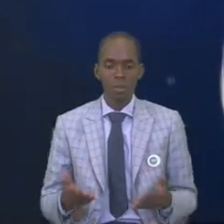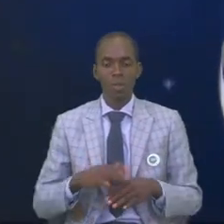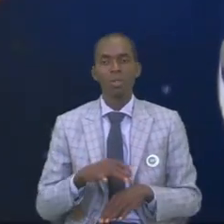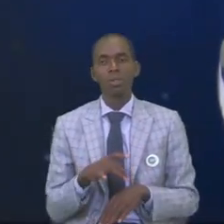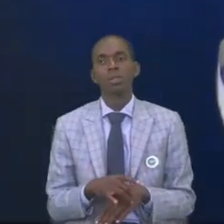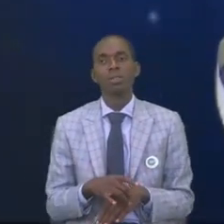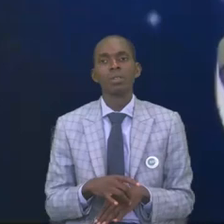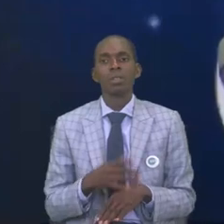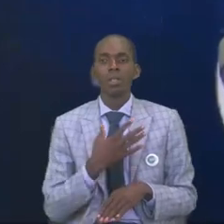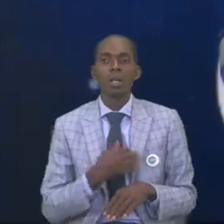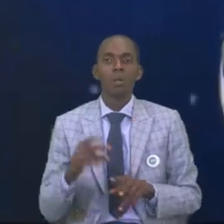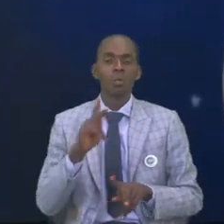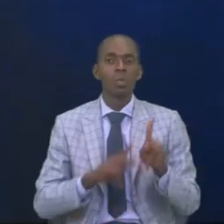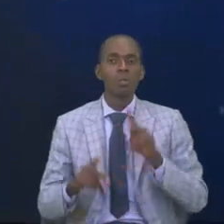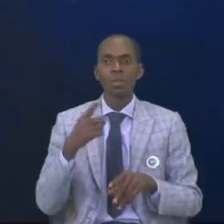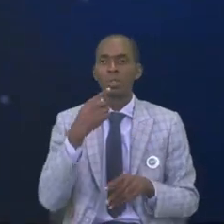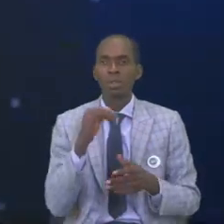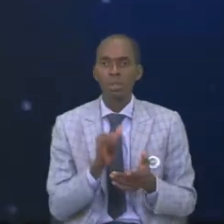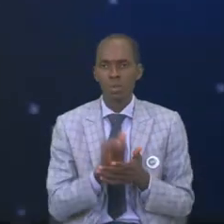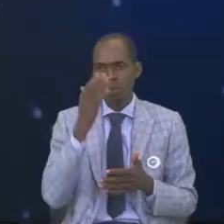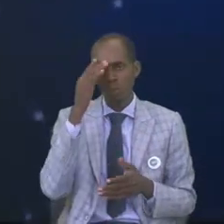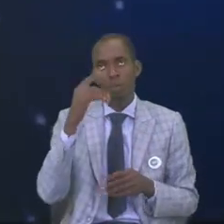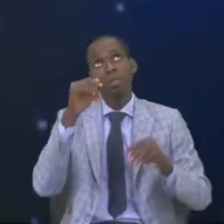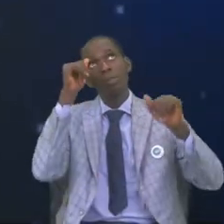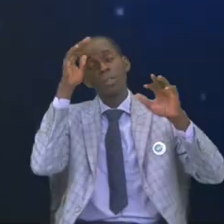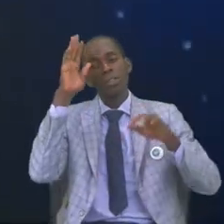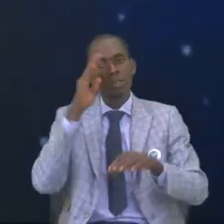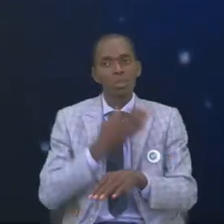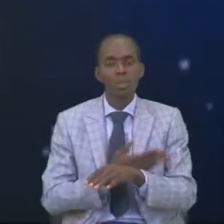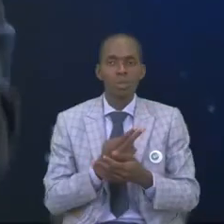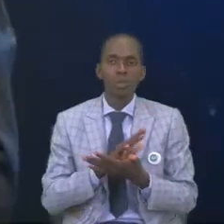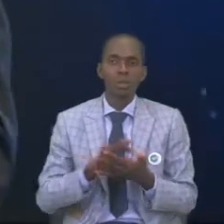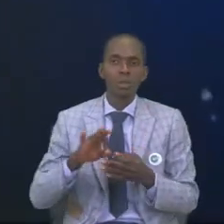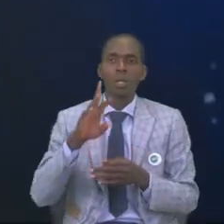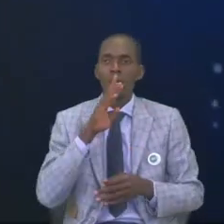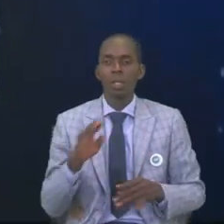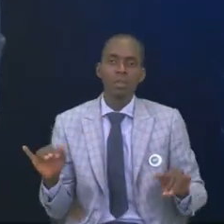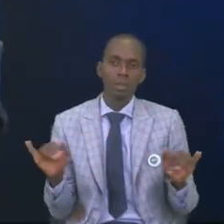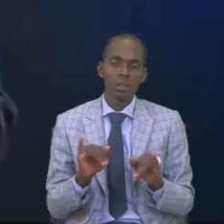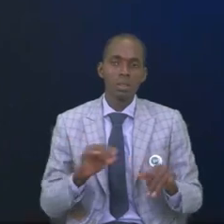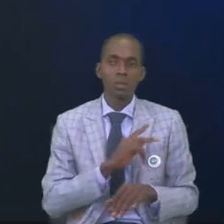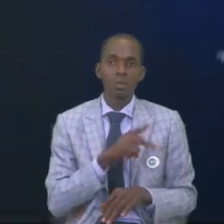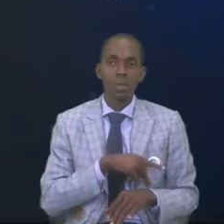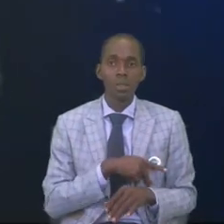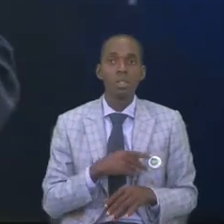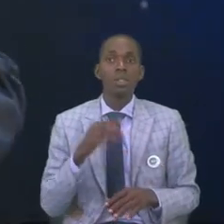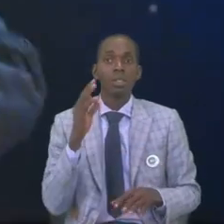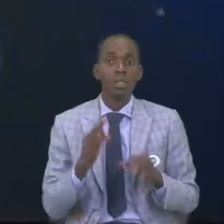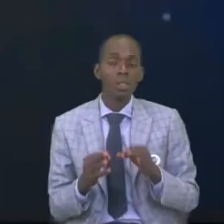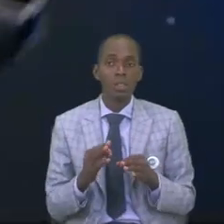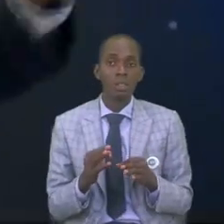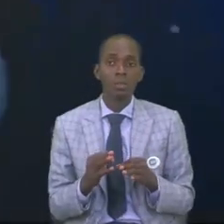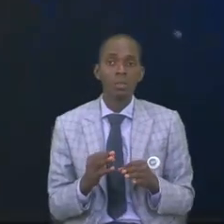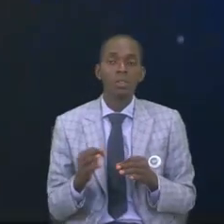And people say, you know, the Father, the Son, the Holy Ghost, they are the same personality. It's Jesus that is called the Father.